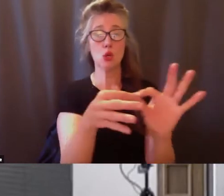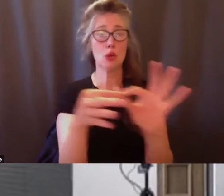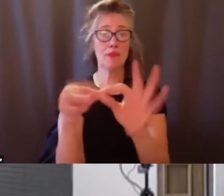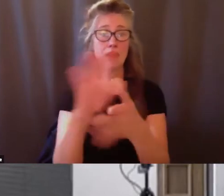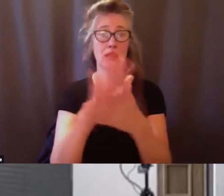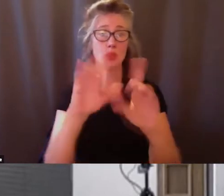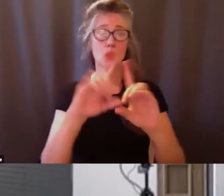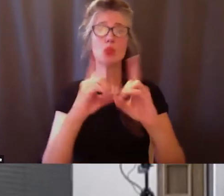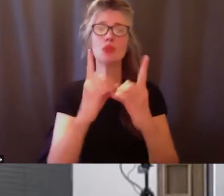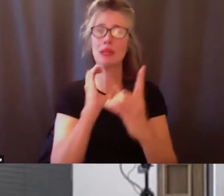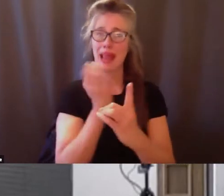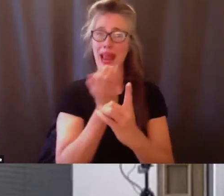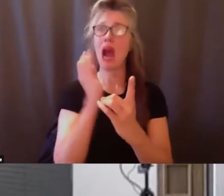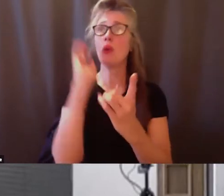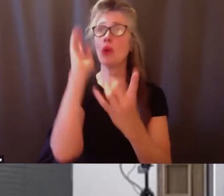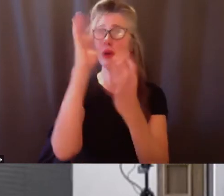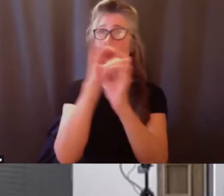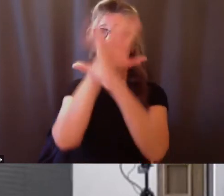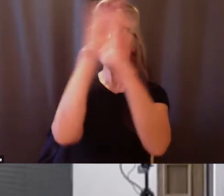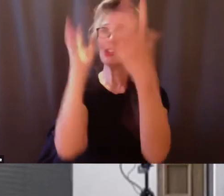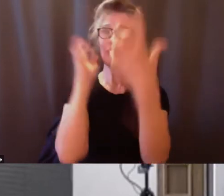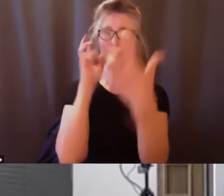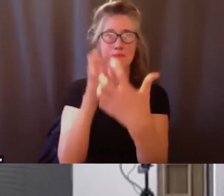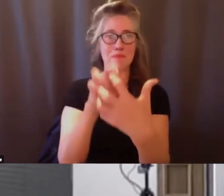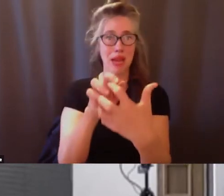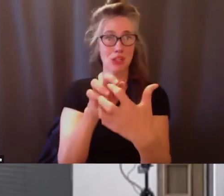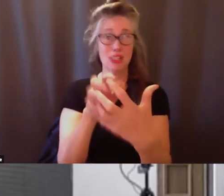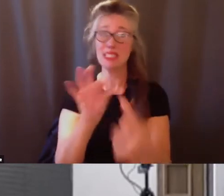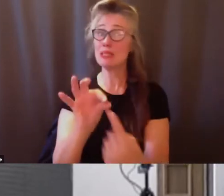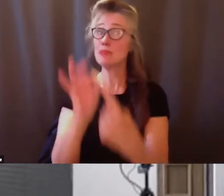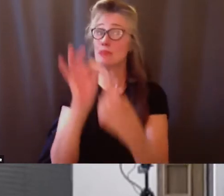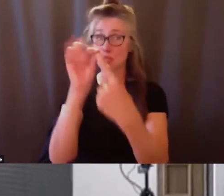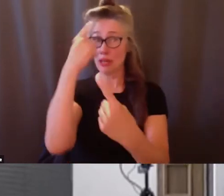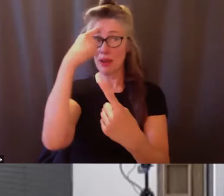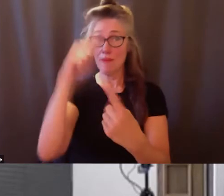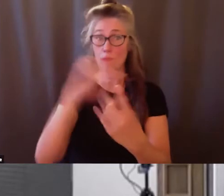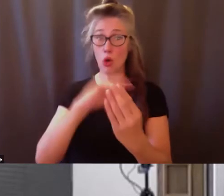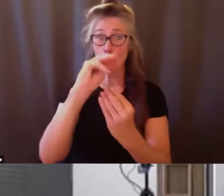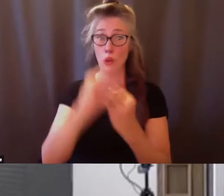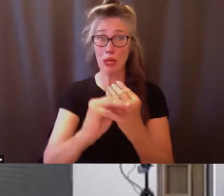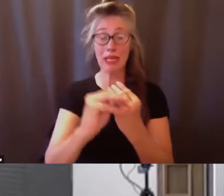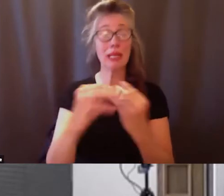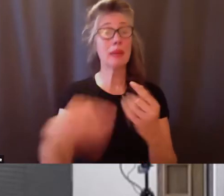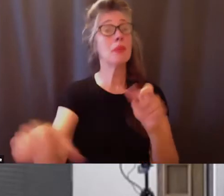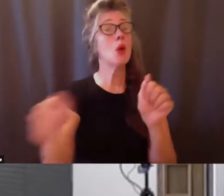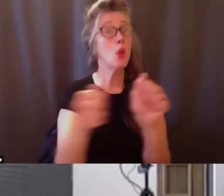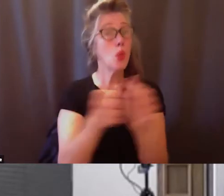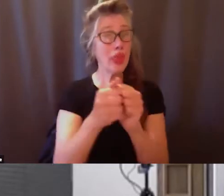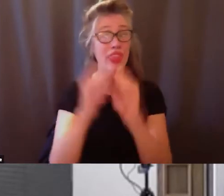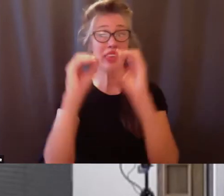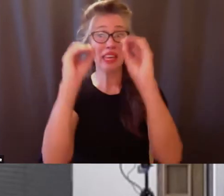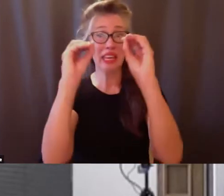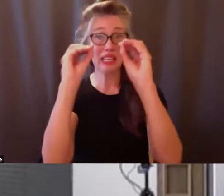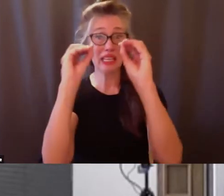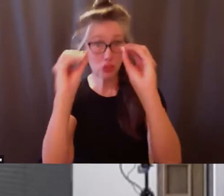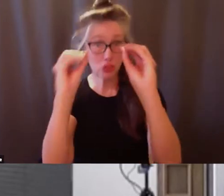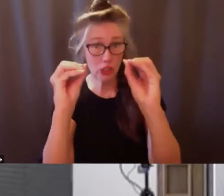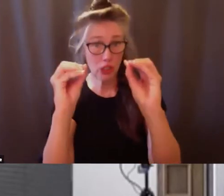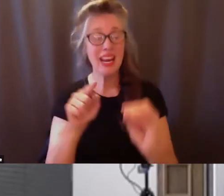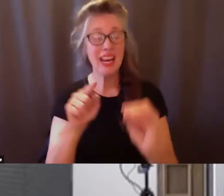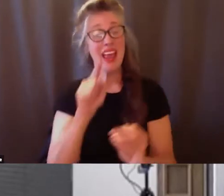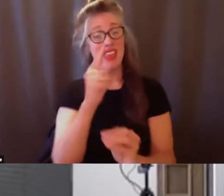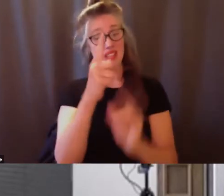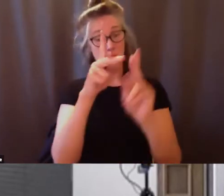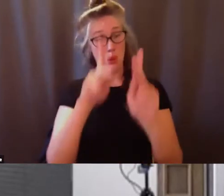in an area such as curriculum instruction, and allows one person really to oversee the TK through